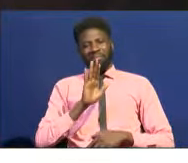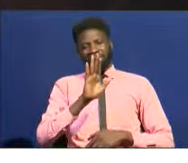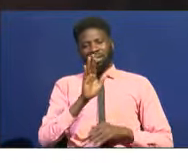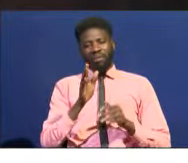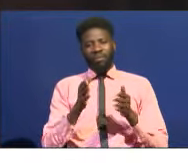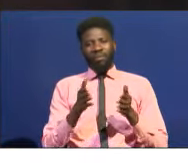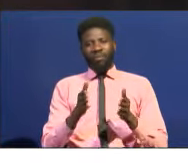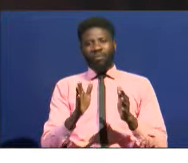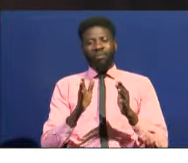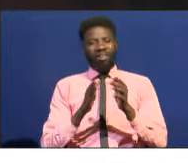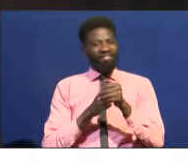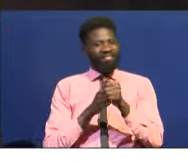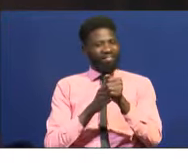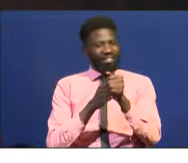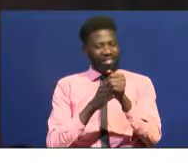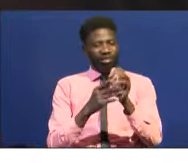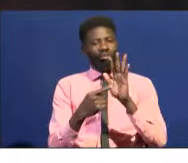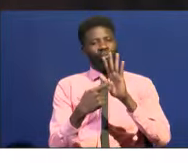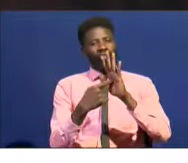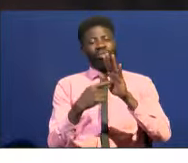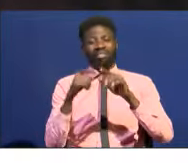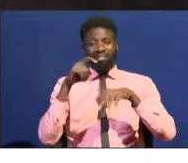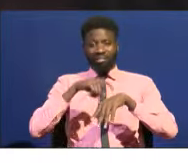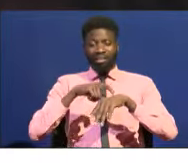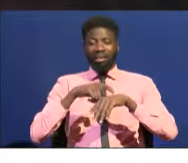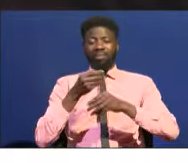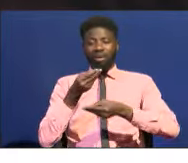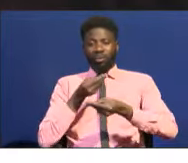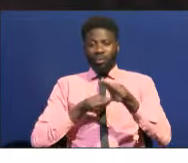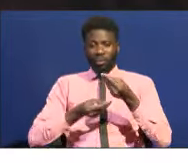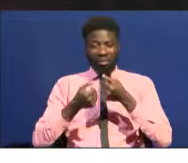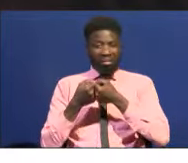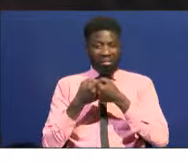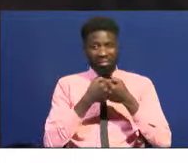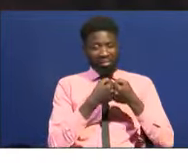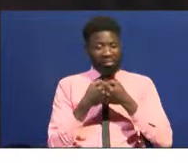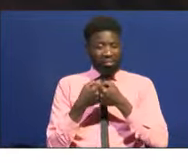in the face of real economic challenges, the Kenyan economy remains robust.